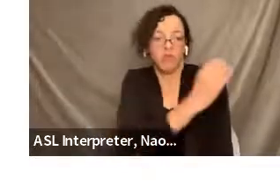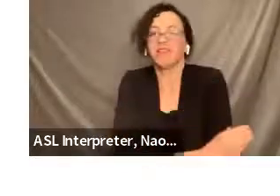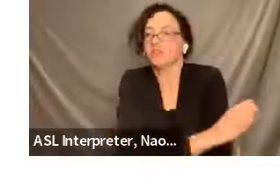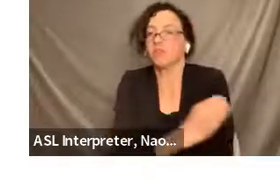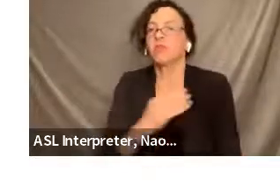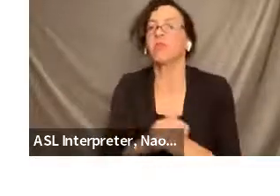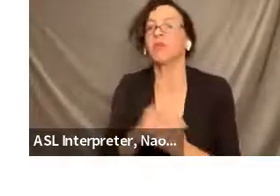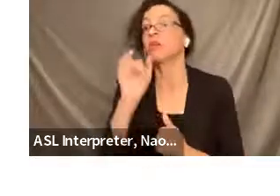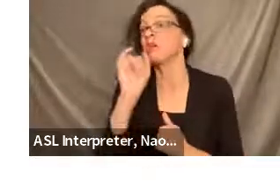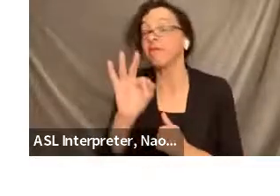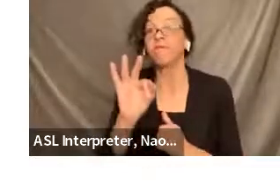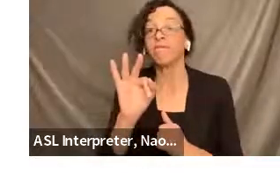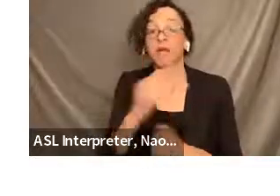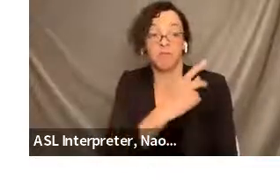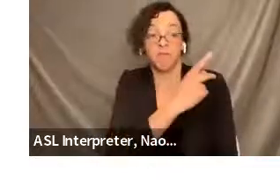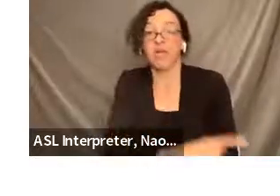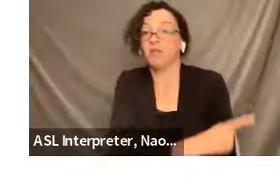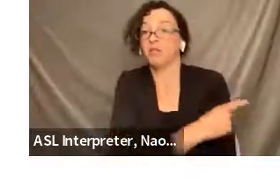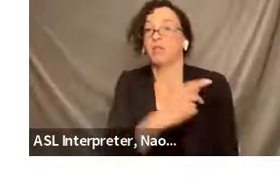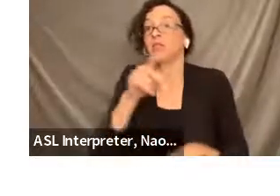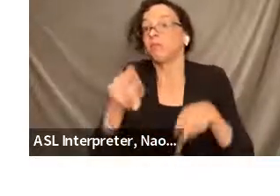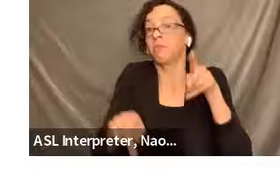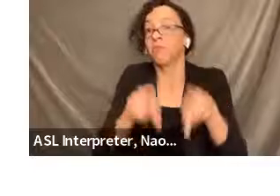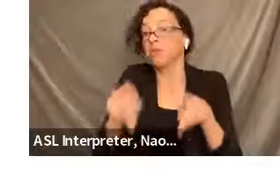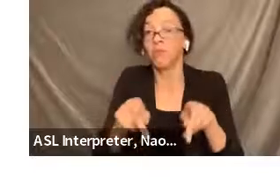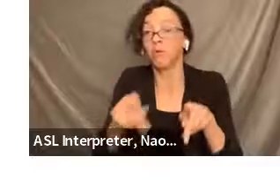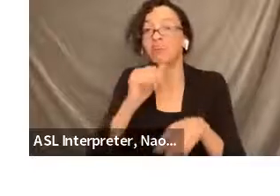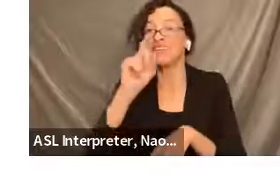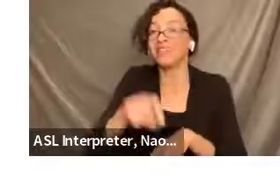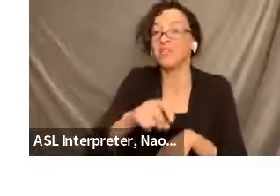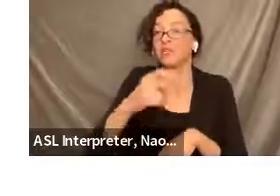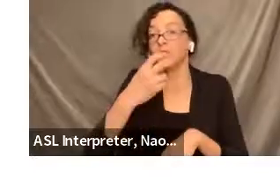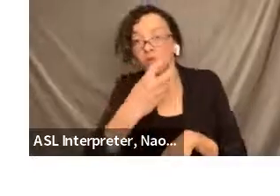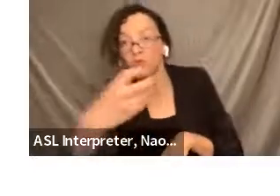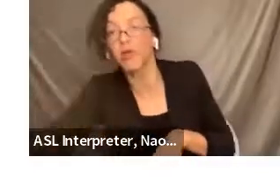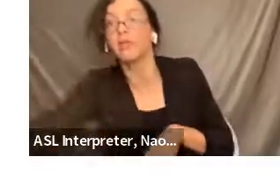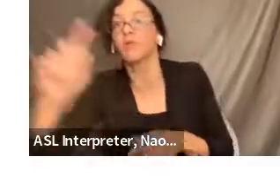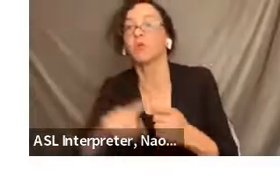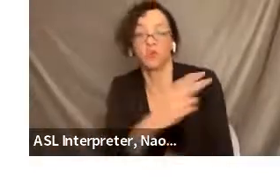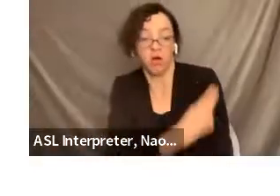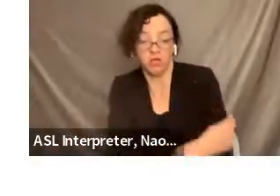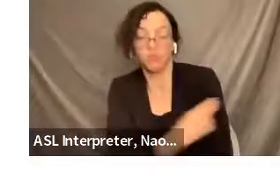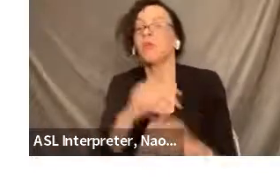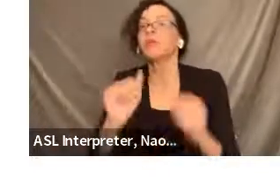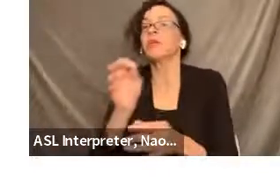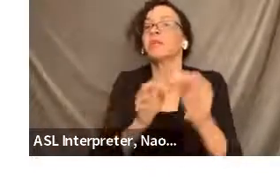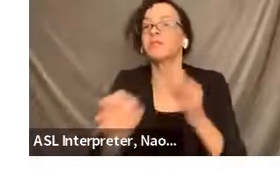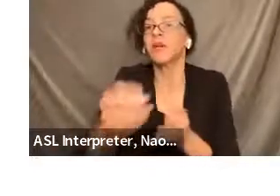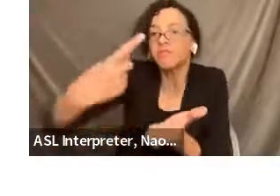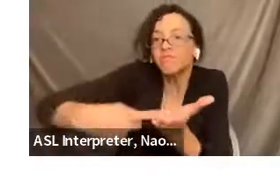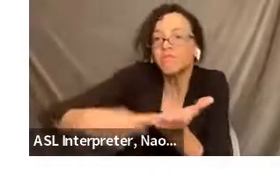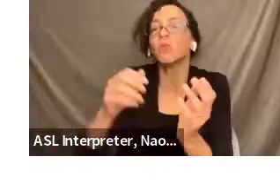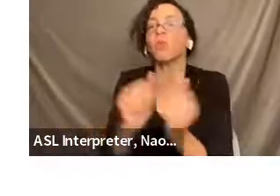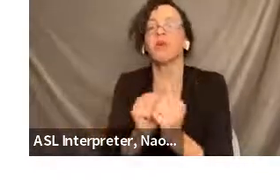perhaps these people don't need to be transported, they can actually speak to a clinician. And in a lot of